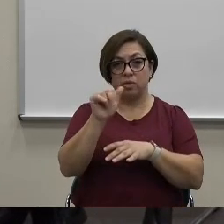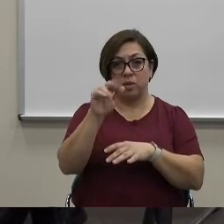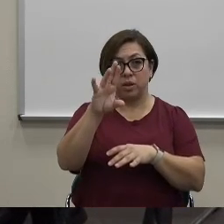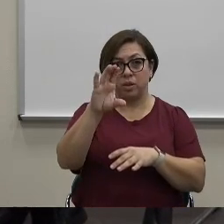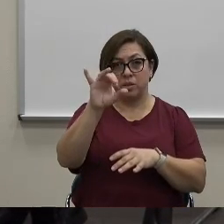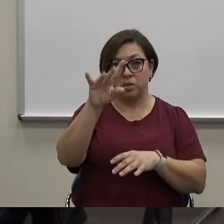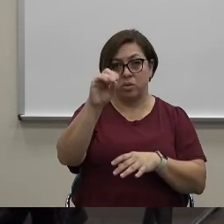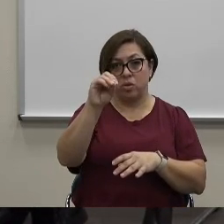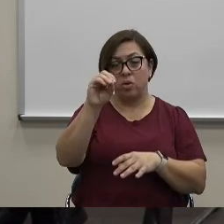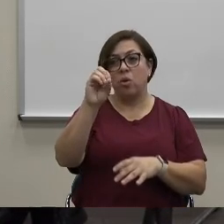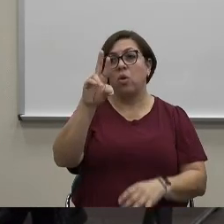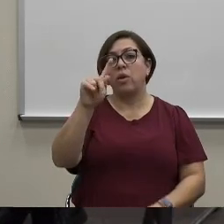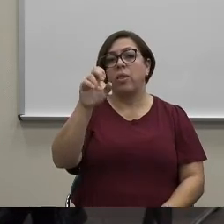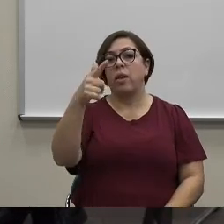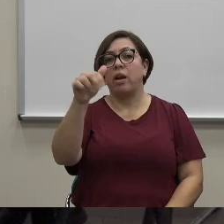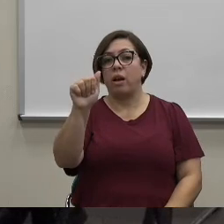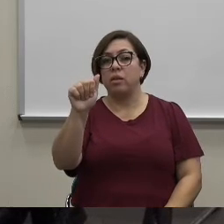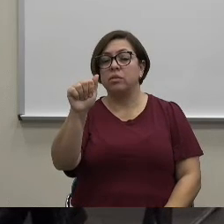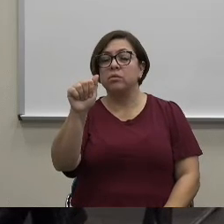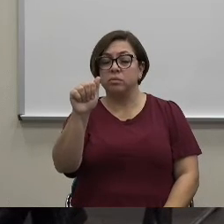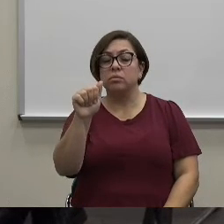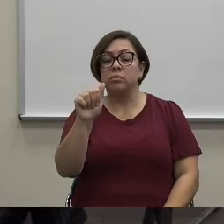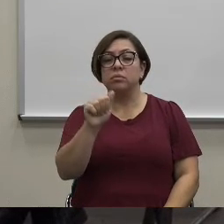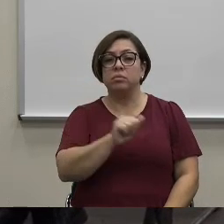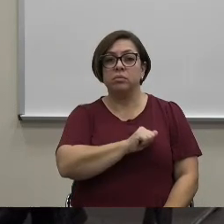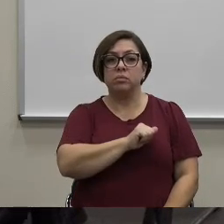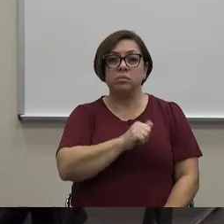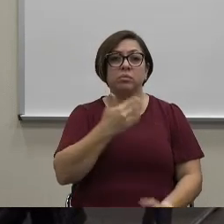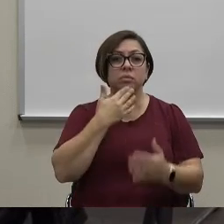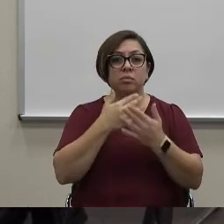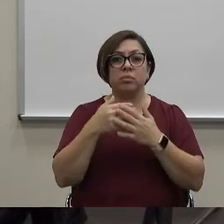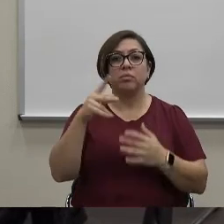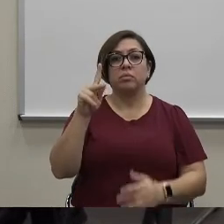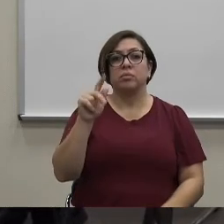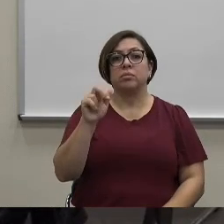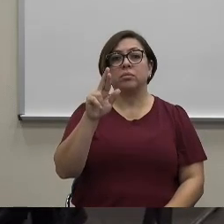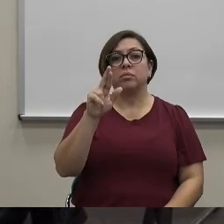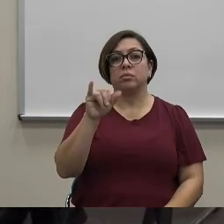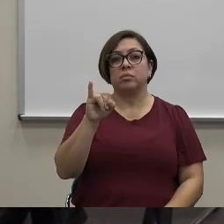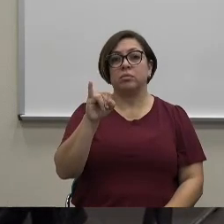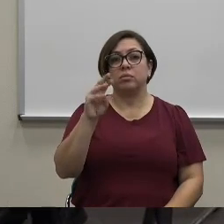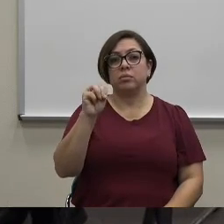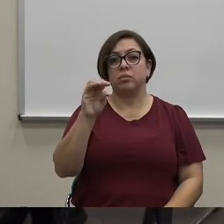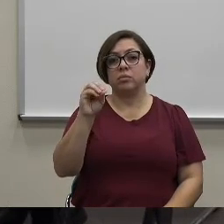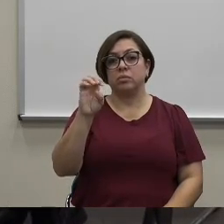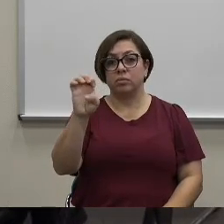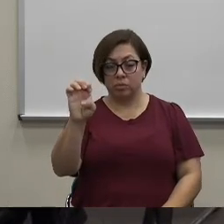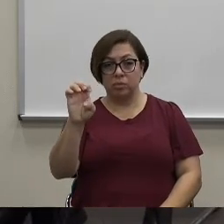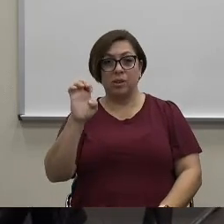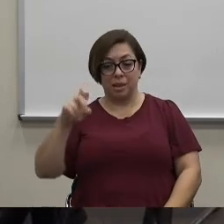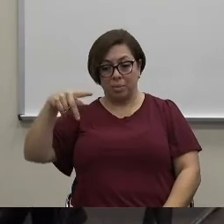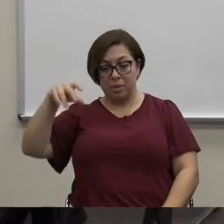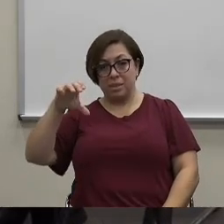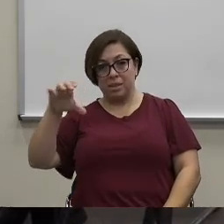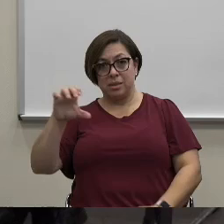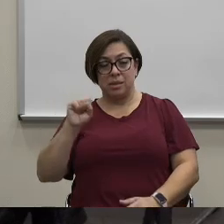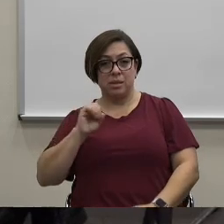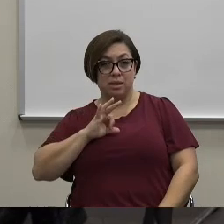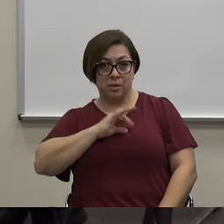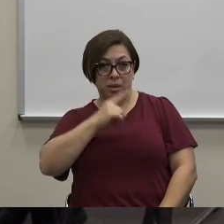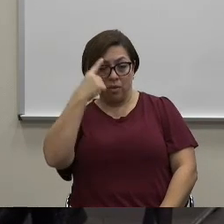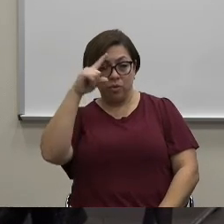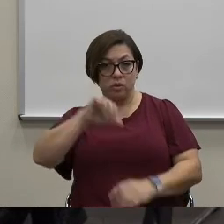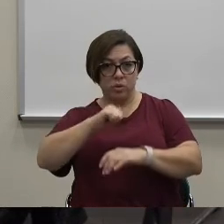as another team member. I certainly want to thank Dr. Carrie Moe and her EPCC staff who have been great setting up these